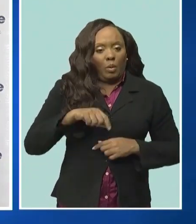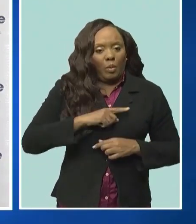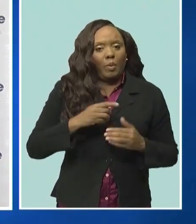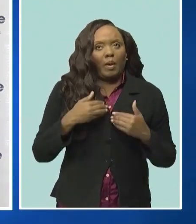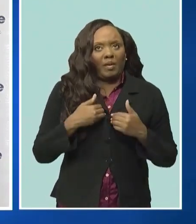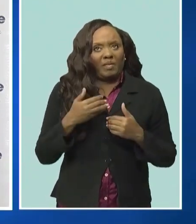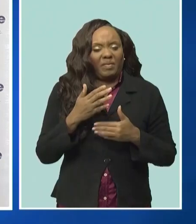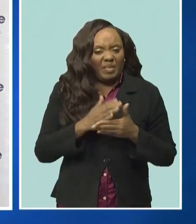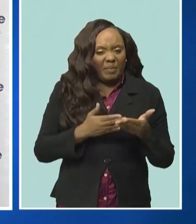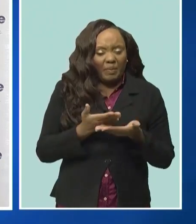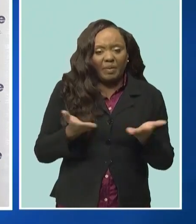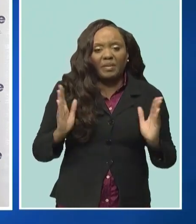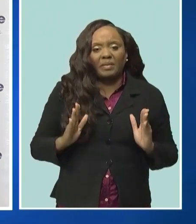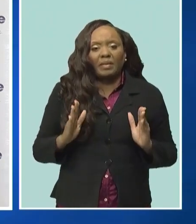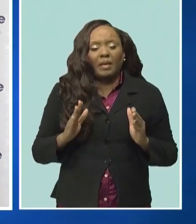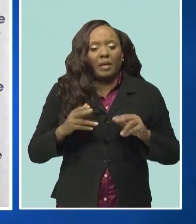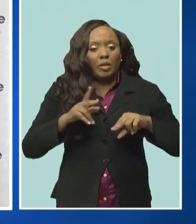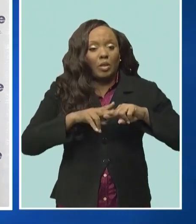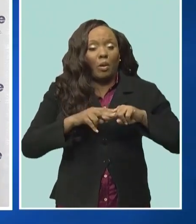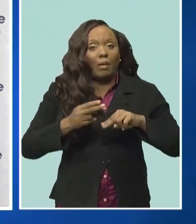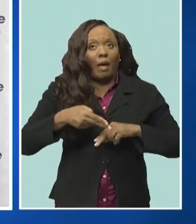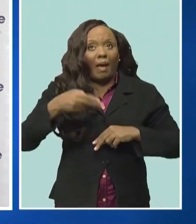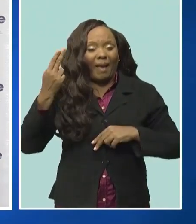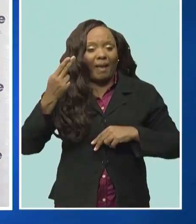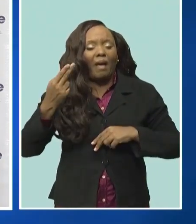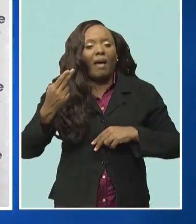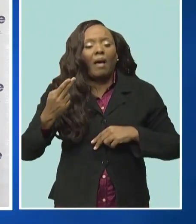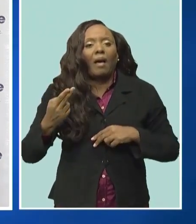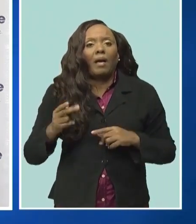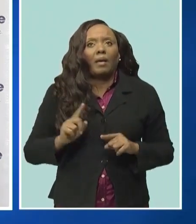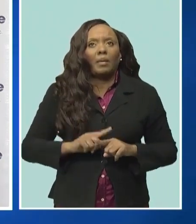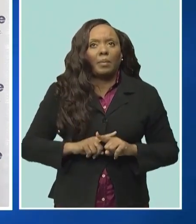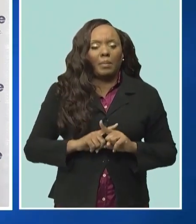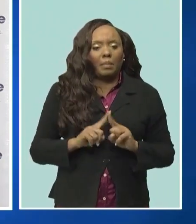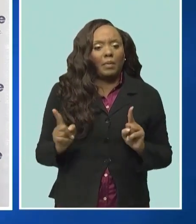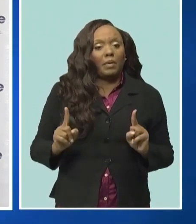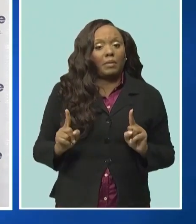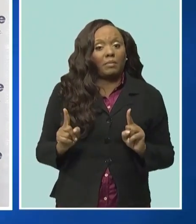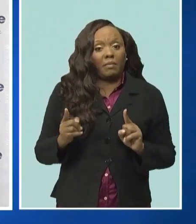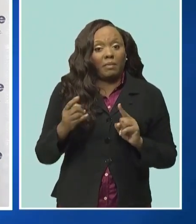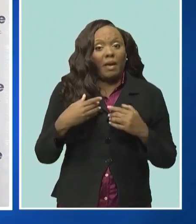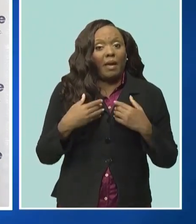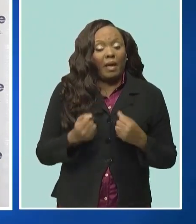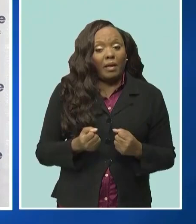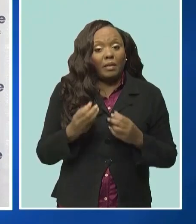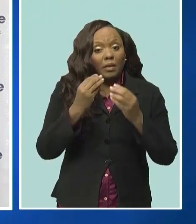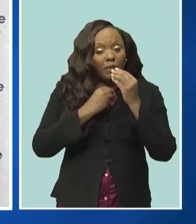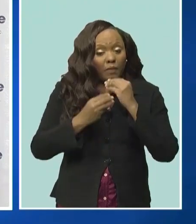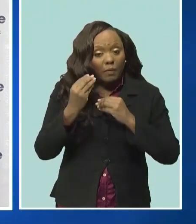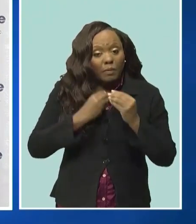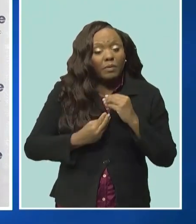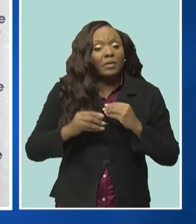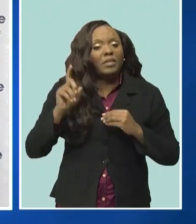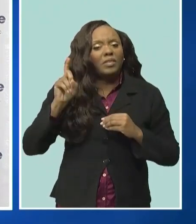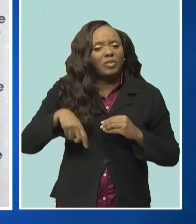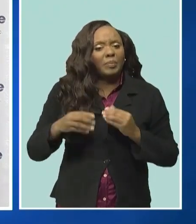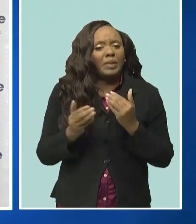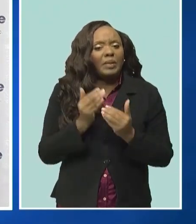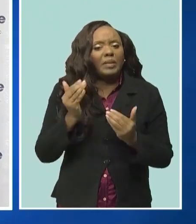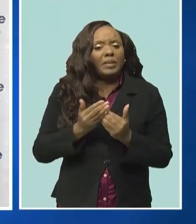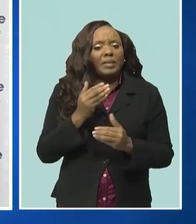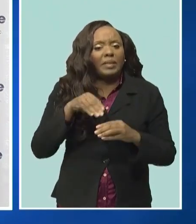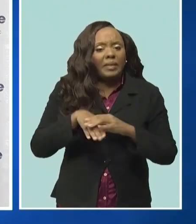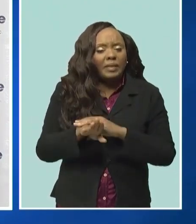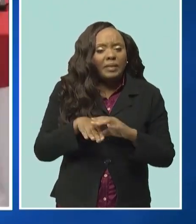inexpensive, easily accessible, but we have to also make things which are healthier just as accessible as we